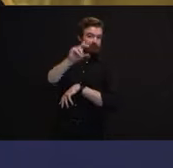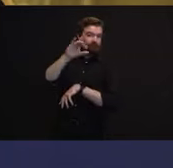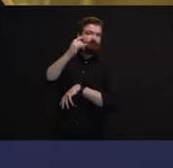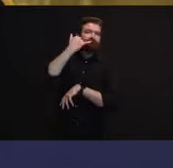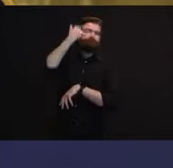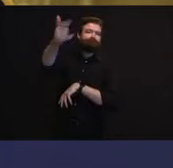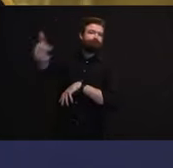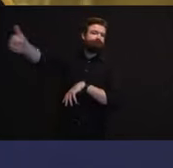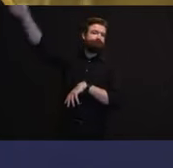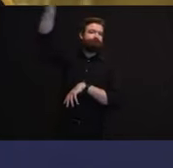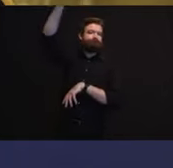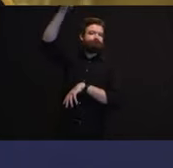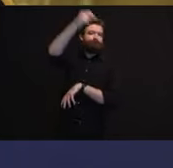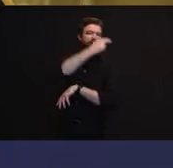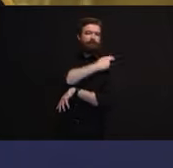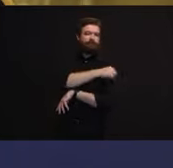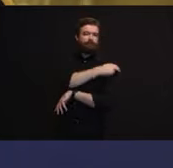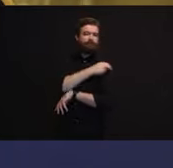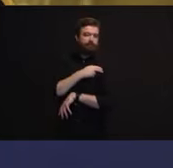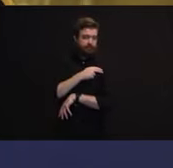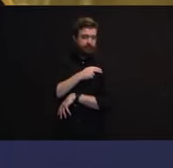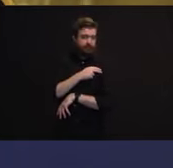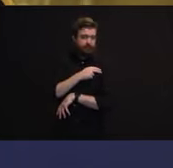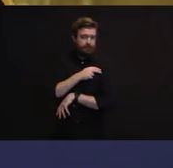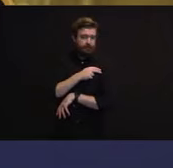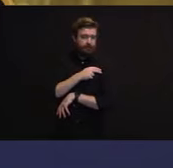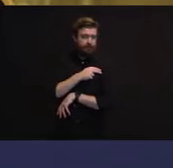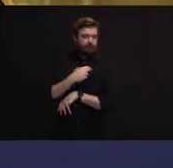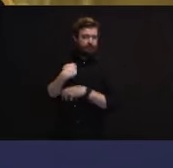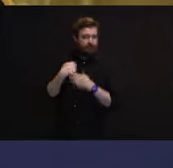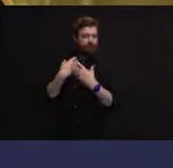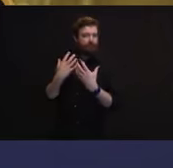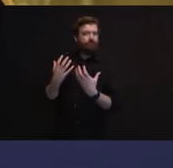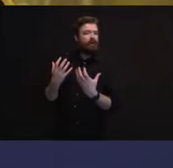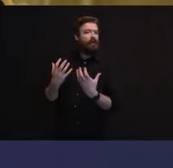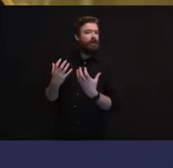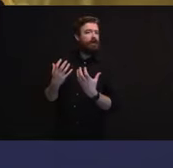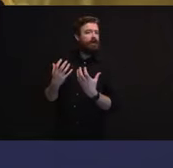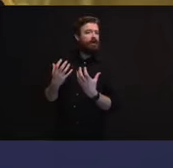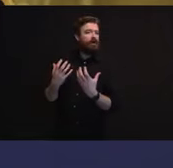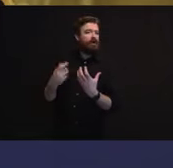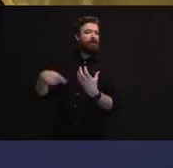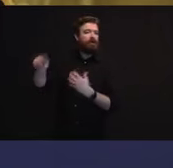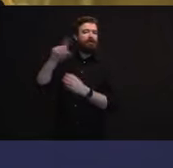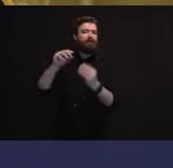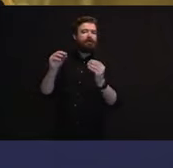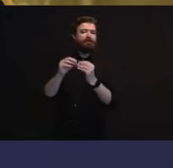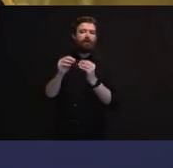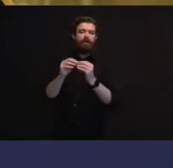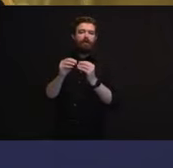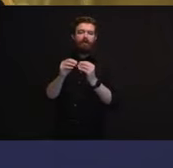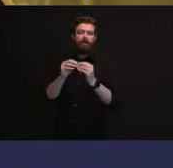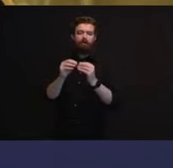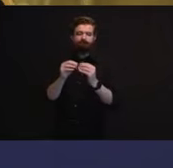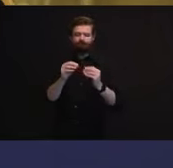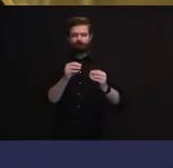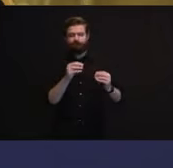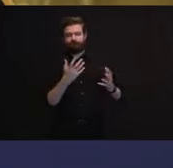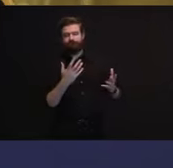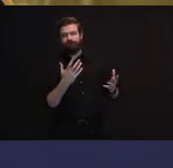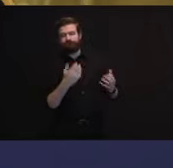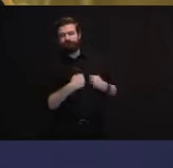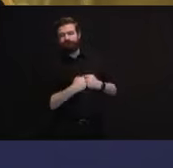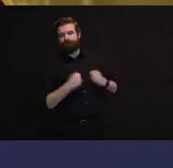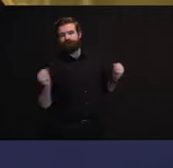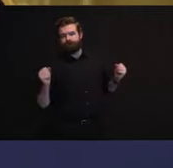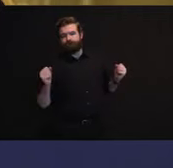of days. And we want to see transparency. We want to see transmission. We don't want to see transmission. We want to see